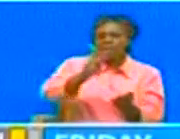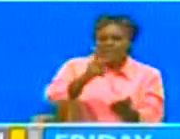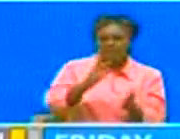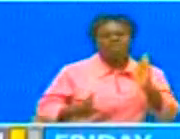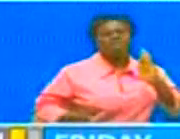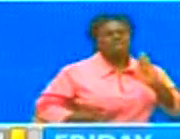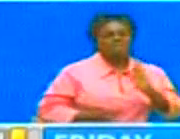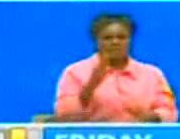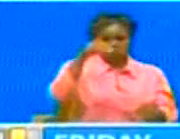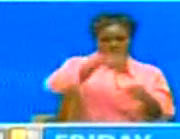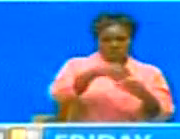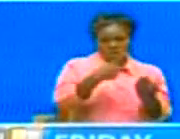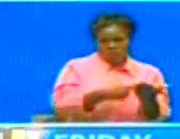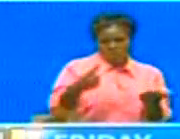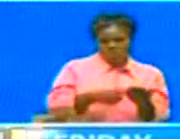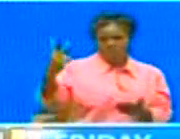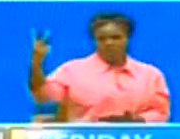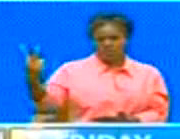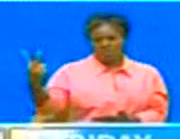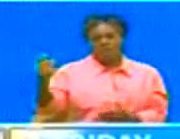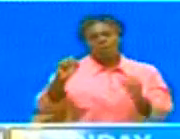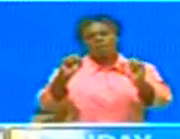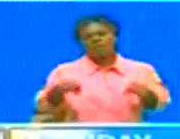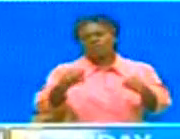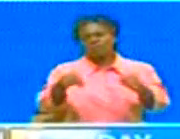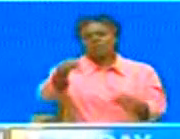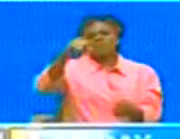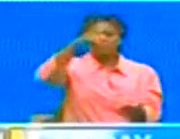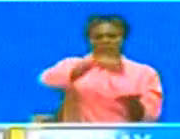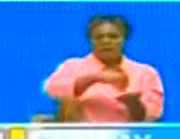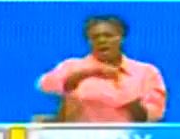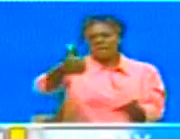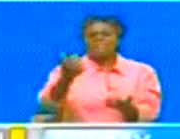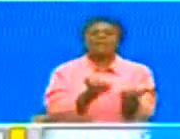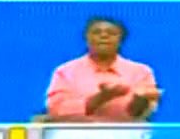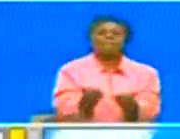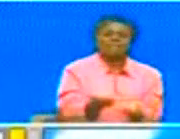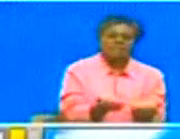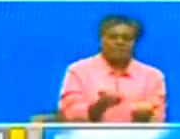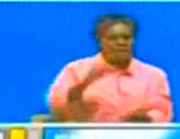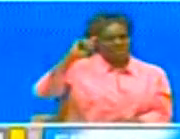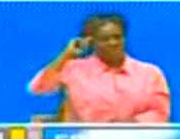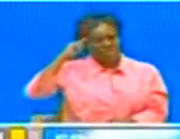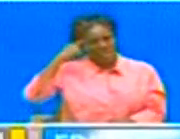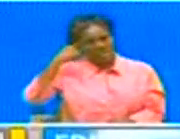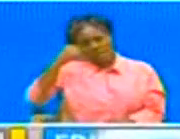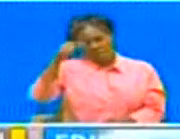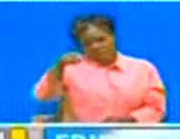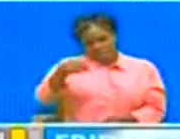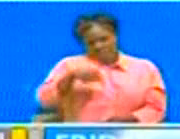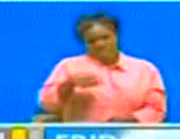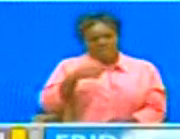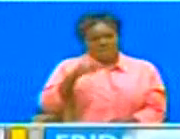they deliver within 2 weeks. All right. That way they can also engage on another business. Okay. And I think this is where I